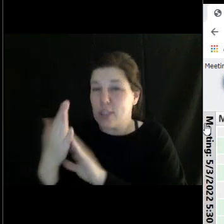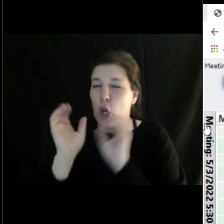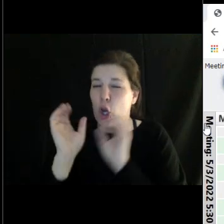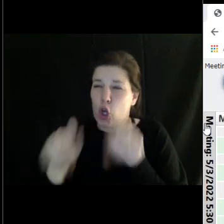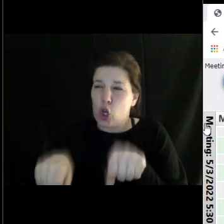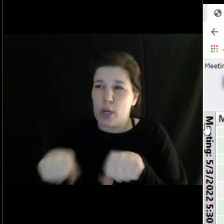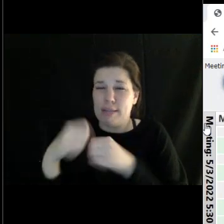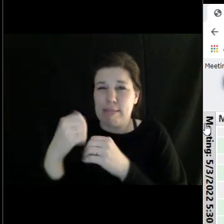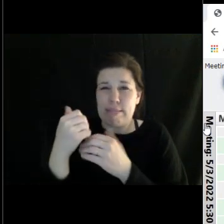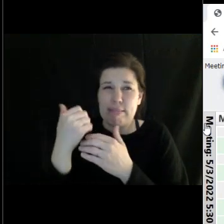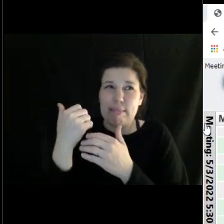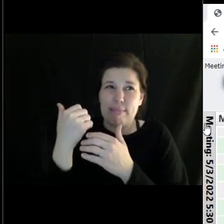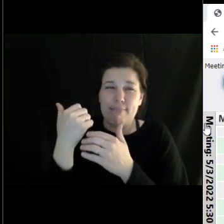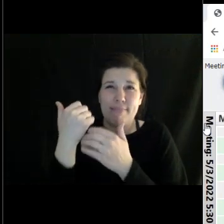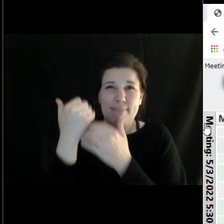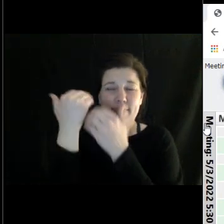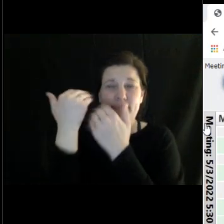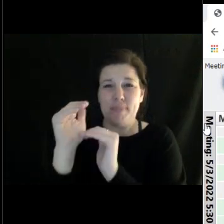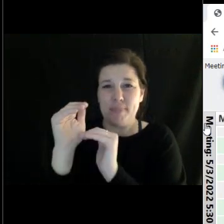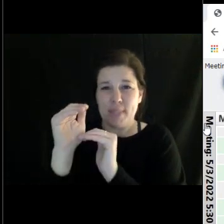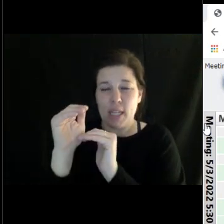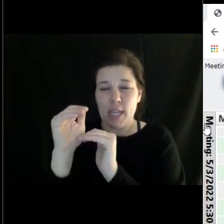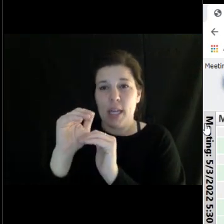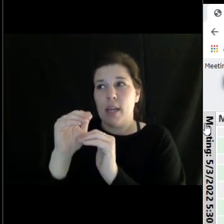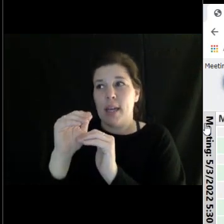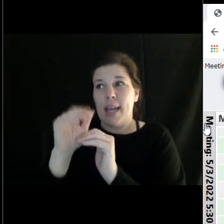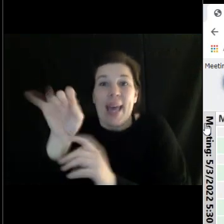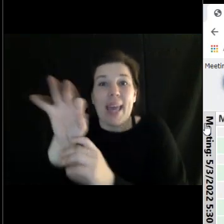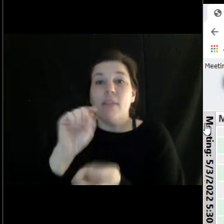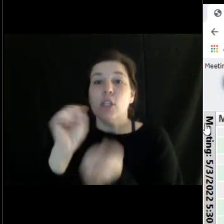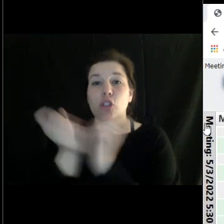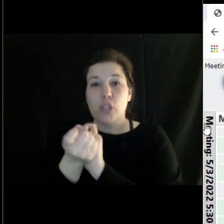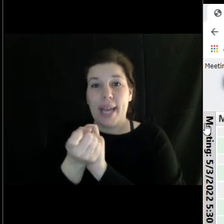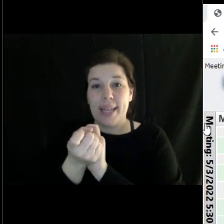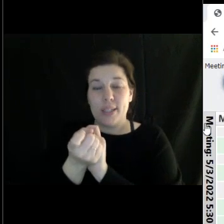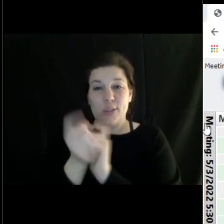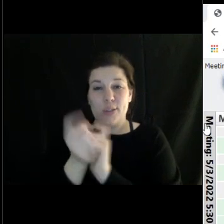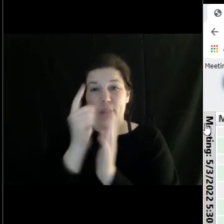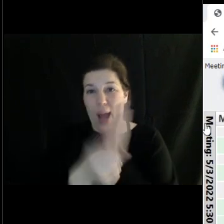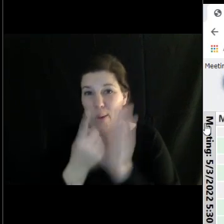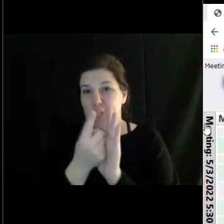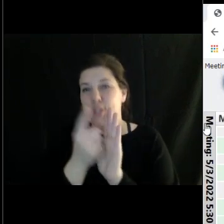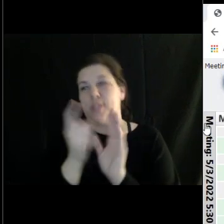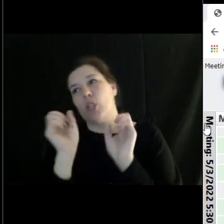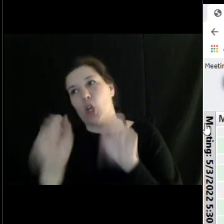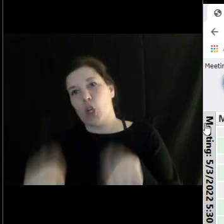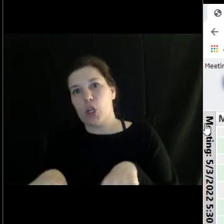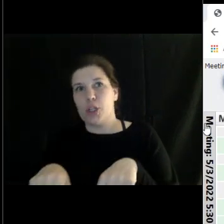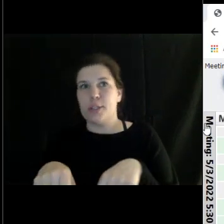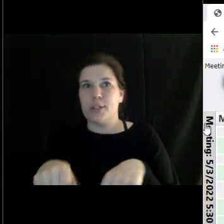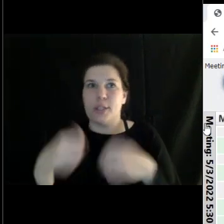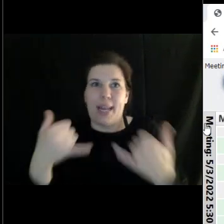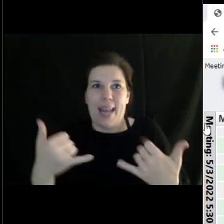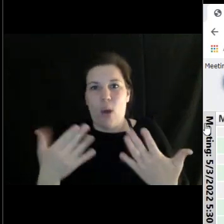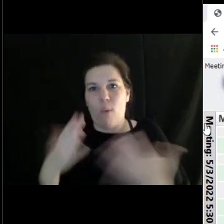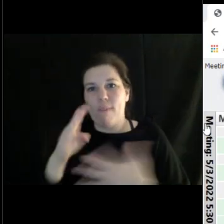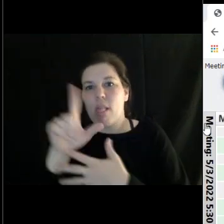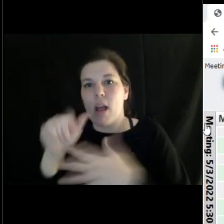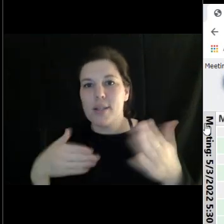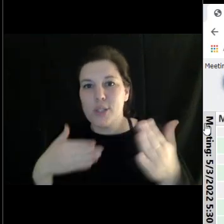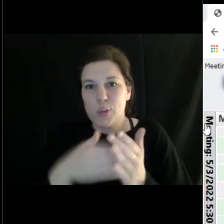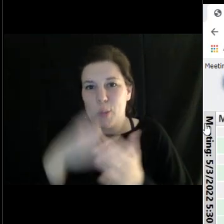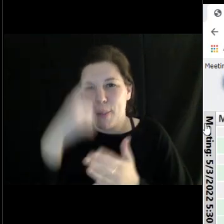hours of operations from 2 a.m. to midnight, you could possibly have expose yourselves to a lawsuit based on the loss of revenue in those